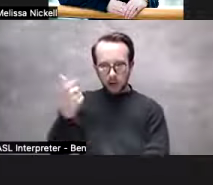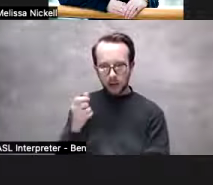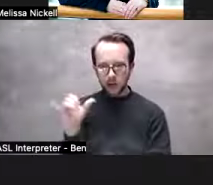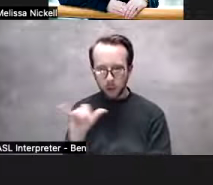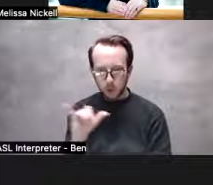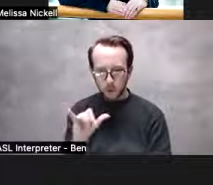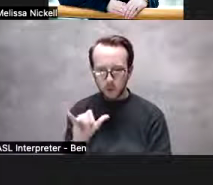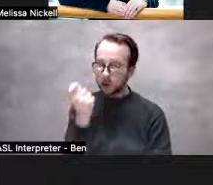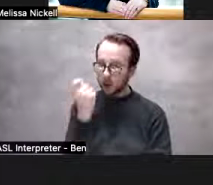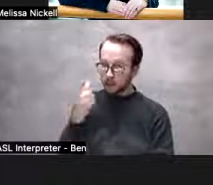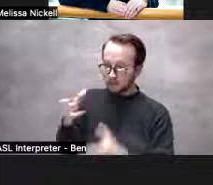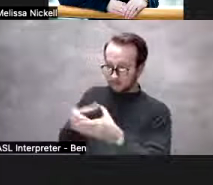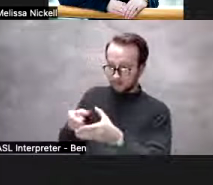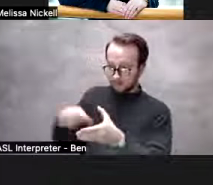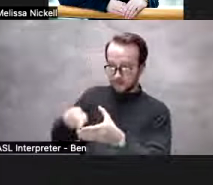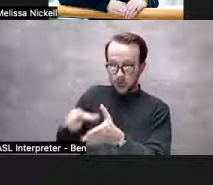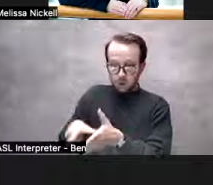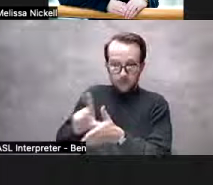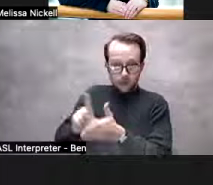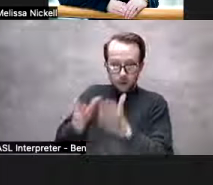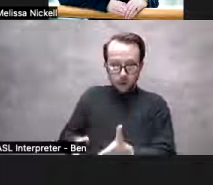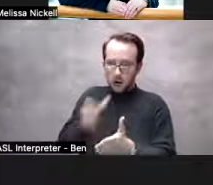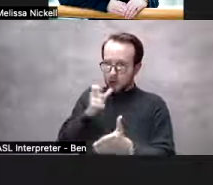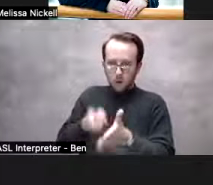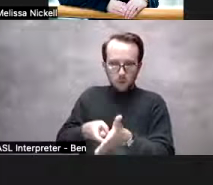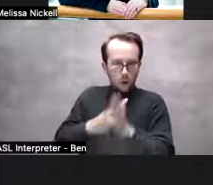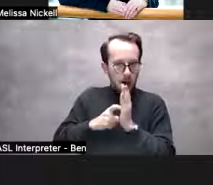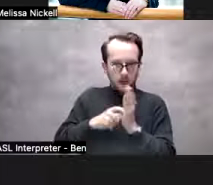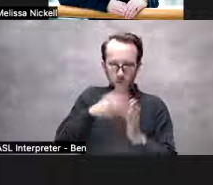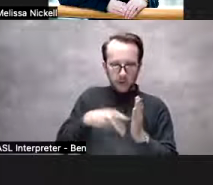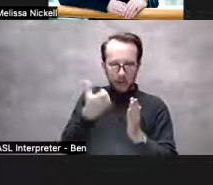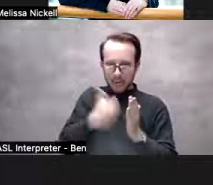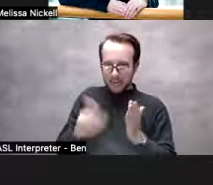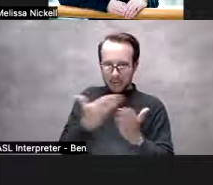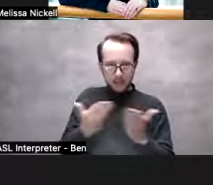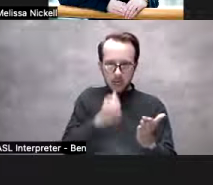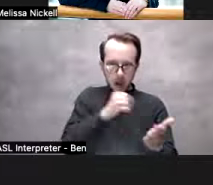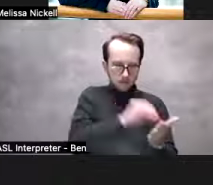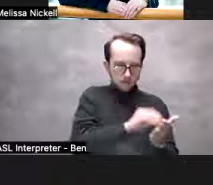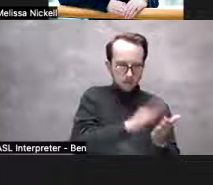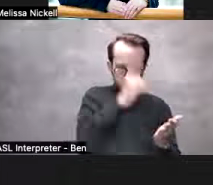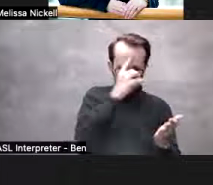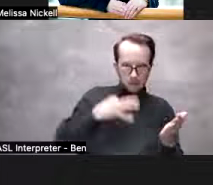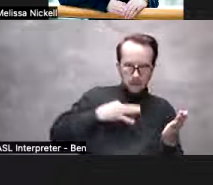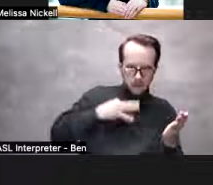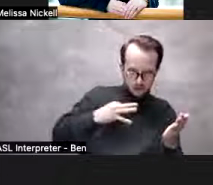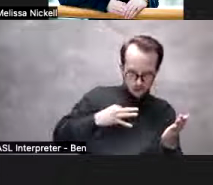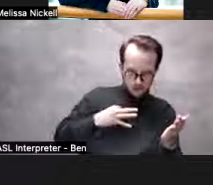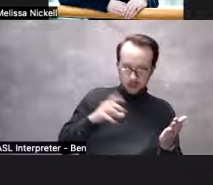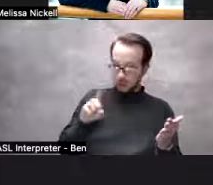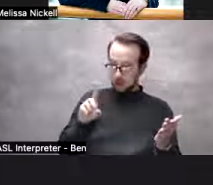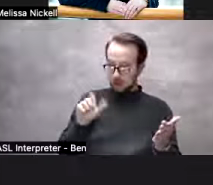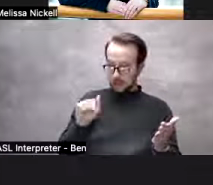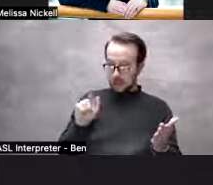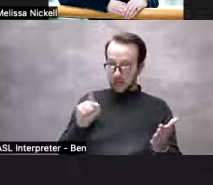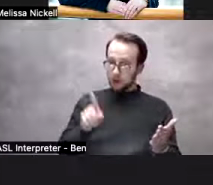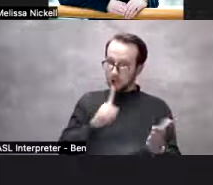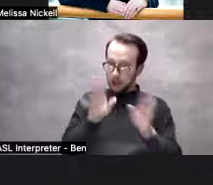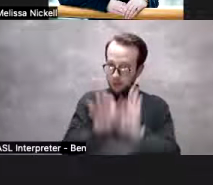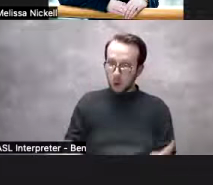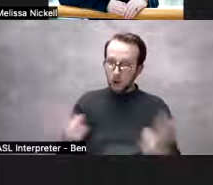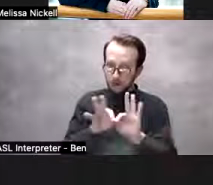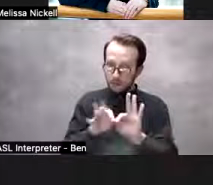reviewers are not required to read anything that is not in the application itself. So the data is really important, put it in there. Now, I